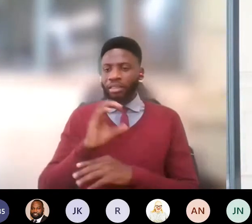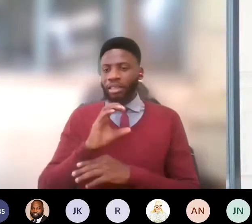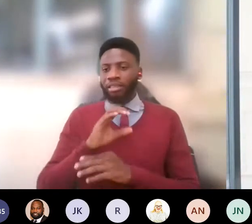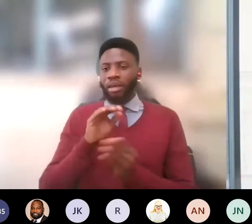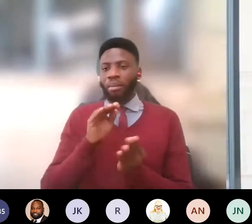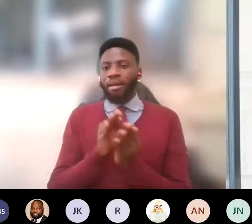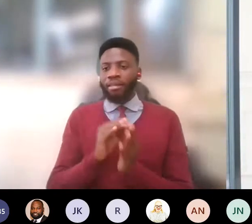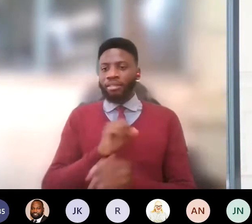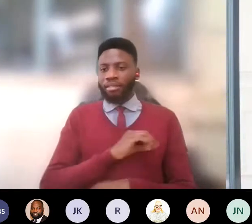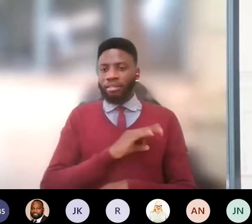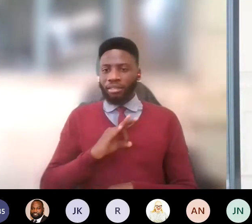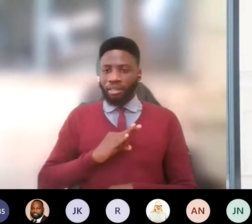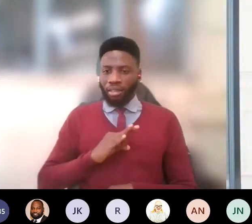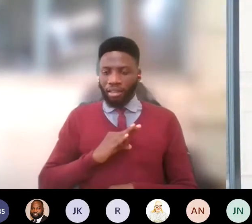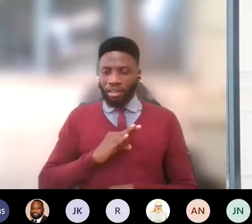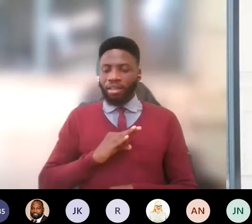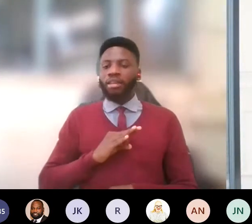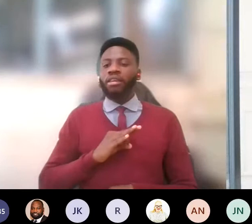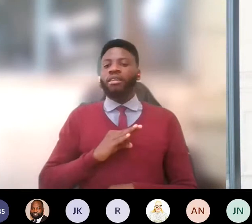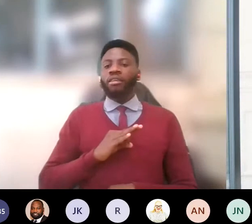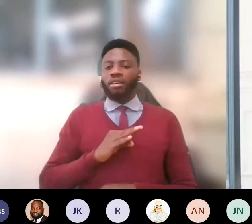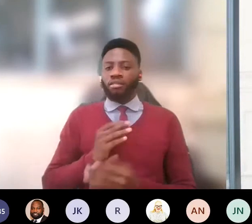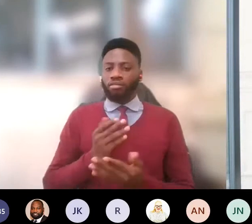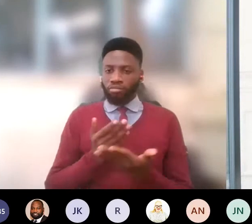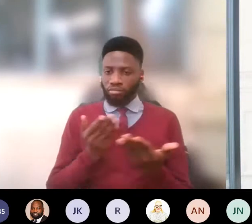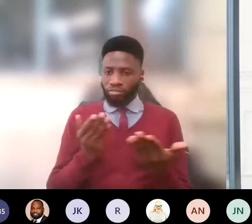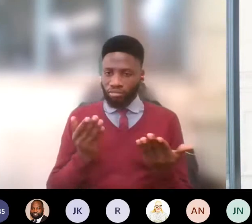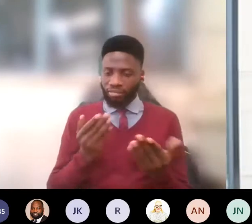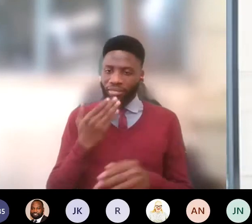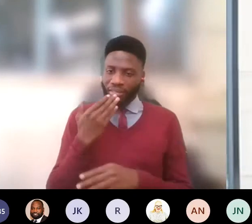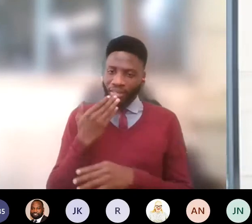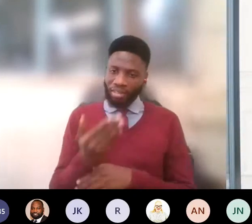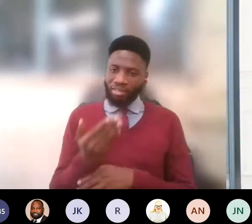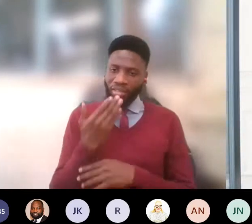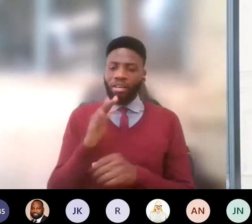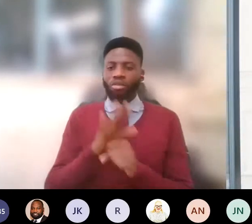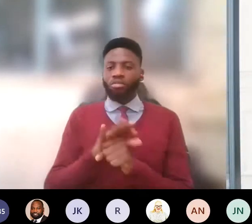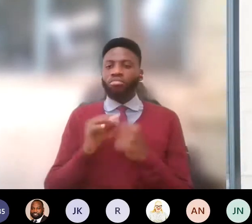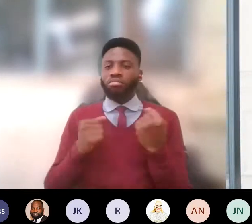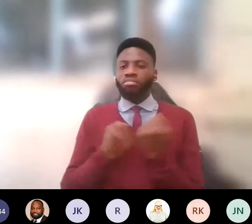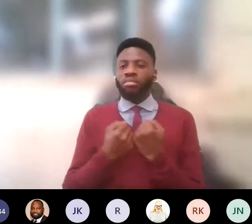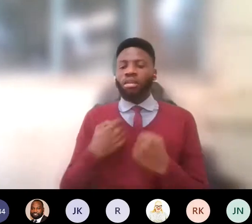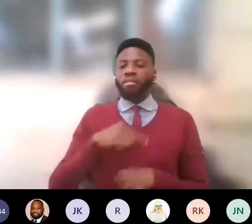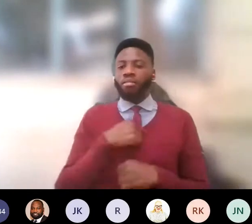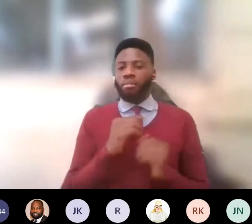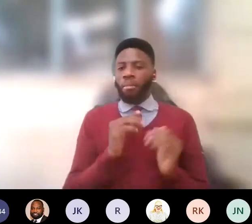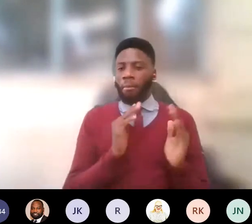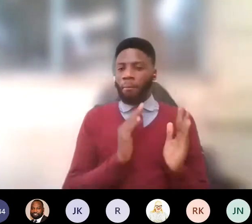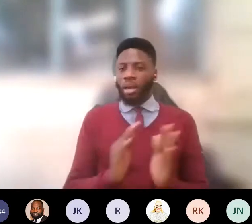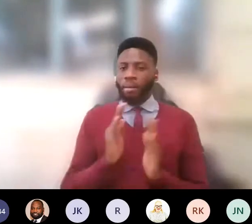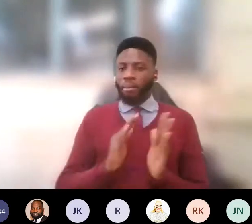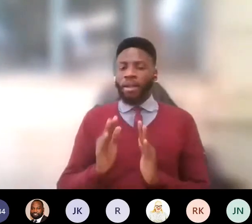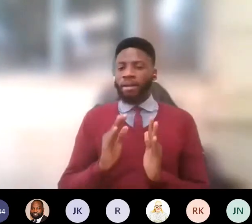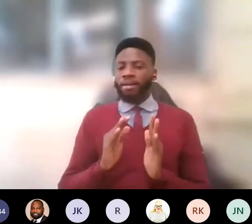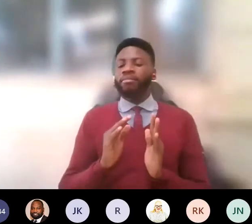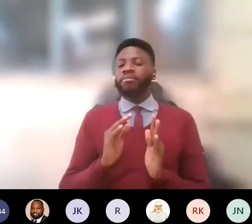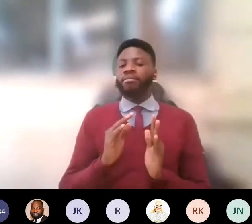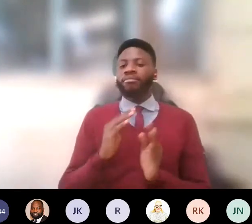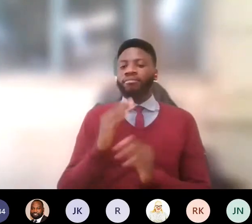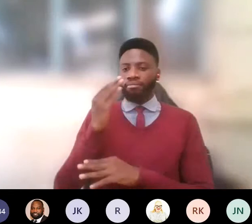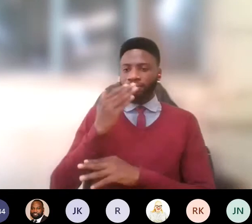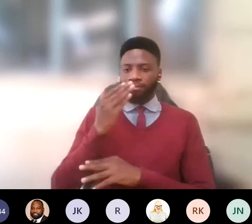view. We want to make sure that people working in corporate banking are transferring funds to the right people and not to the people that say they are, that might be